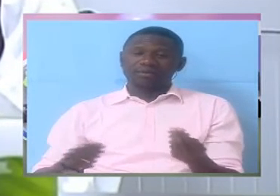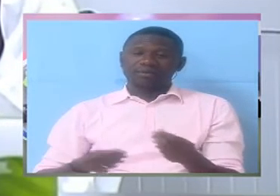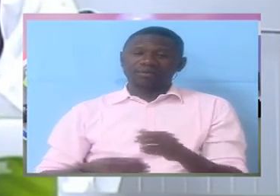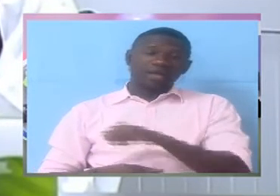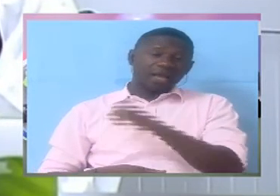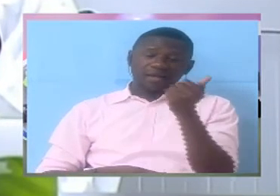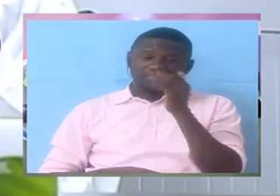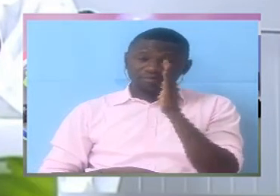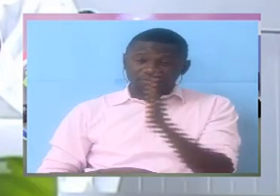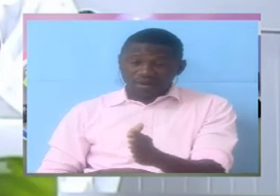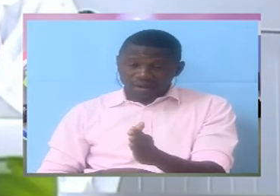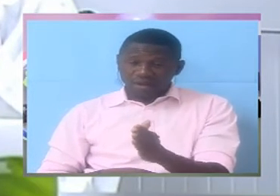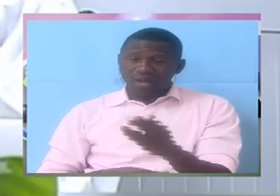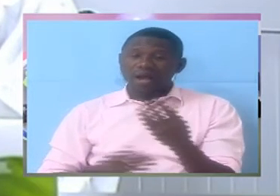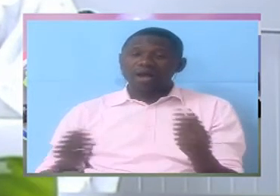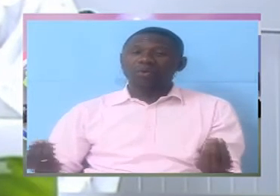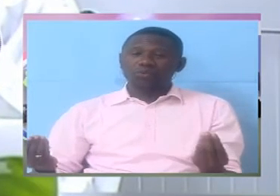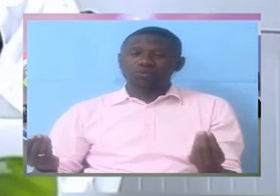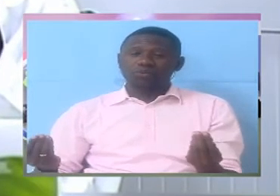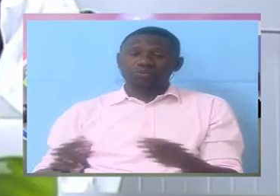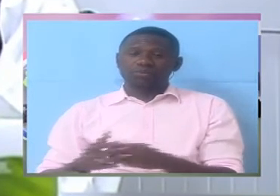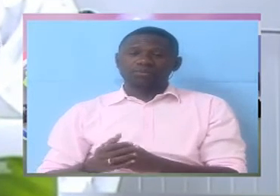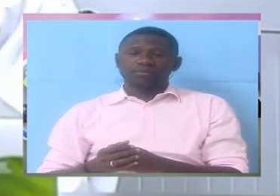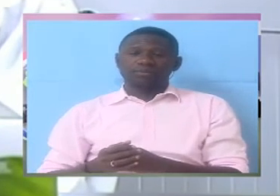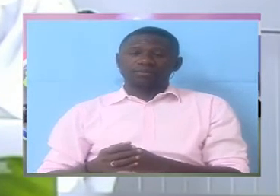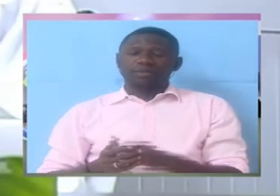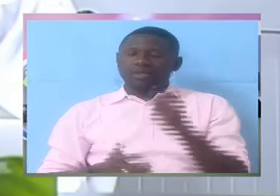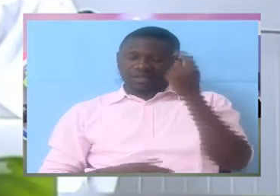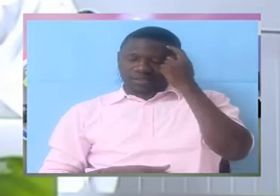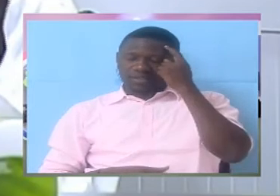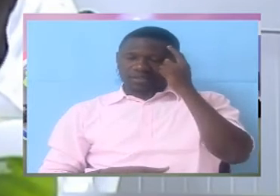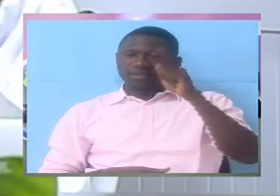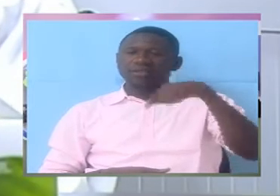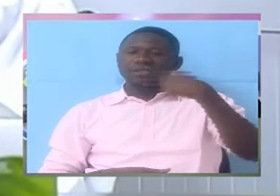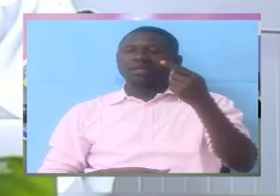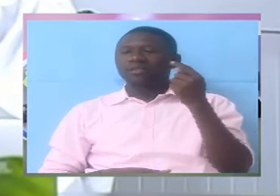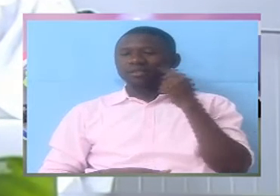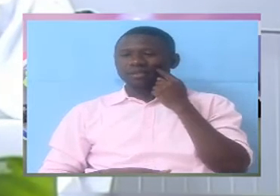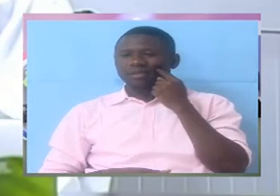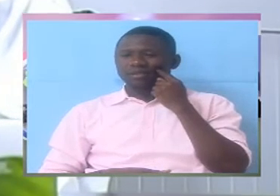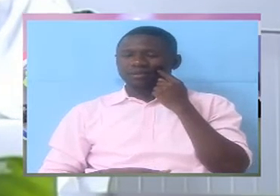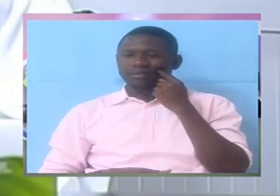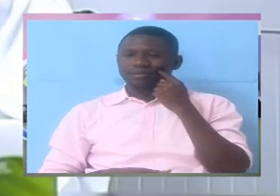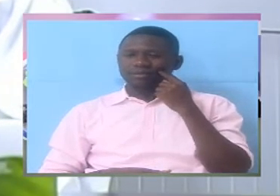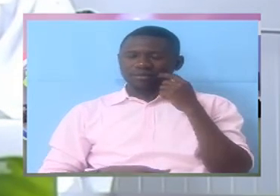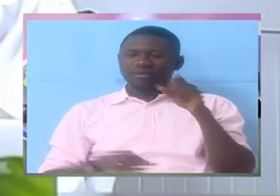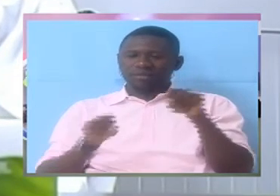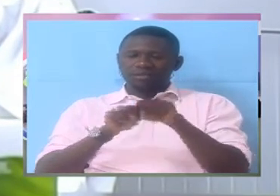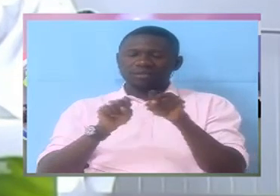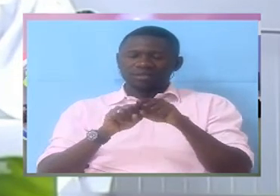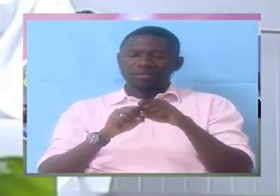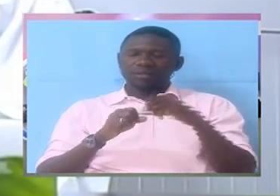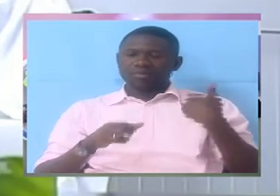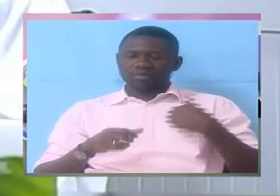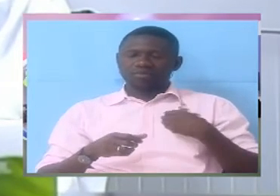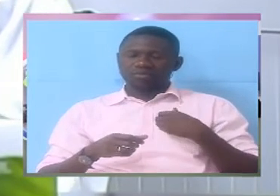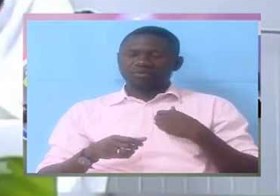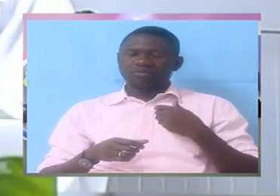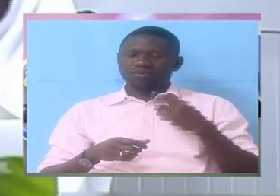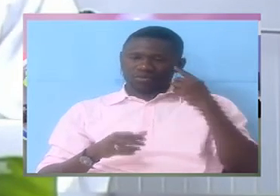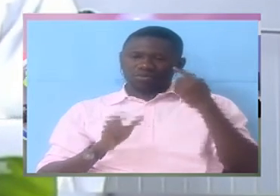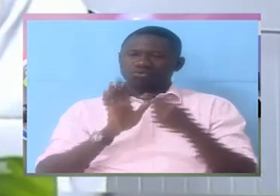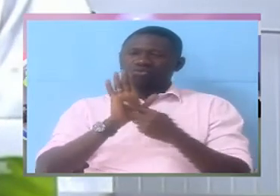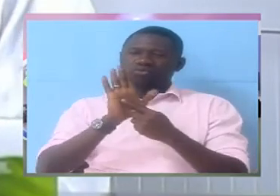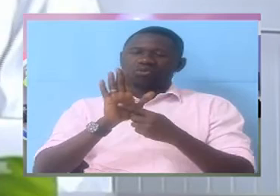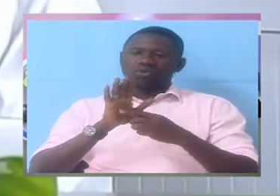factually niko tonyadu so I think it's the next day the Senegalese also are interested and a panel